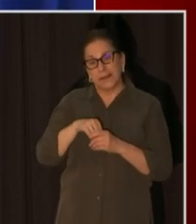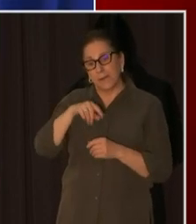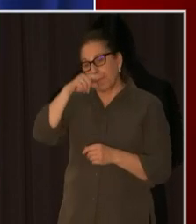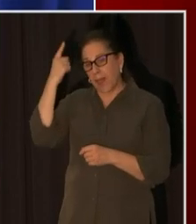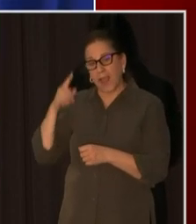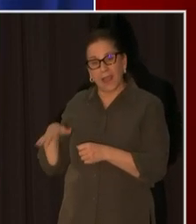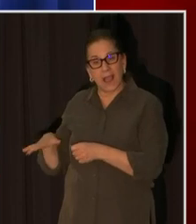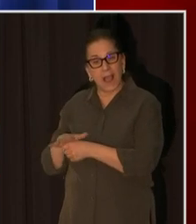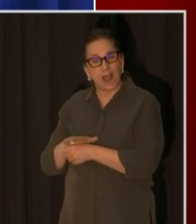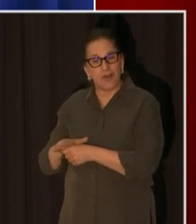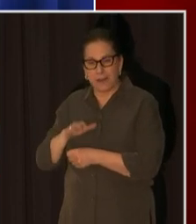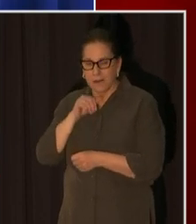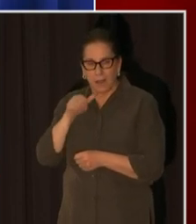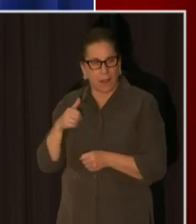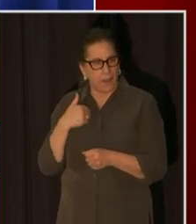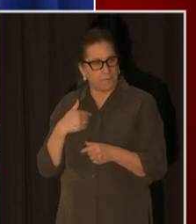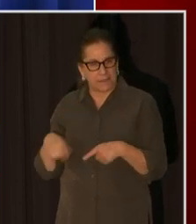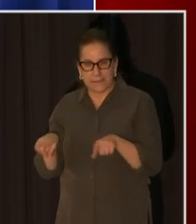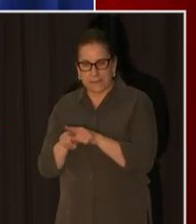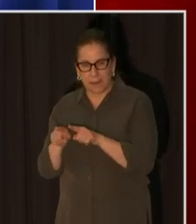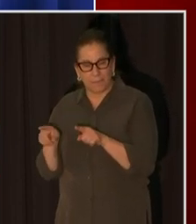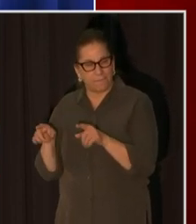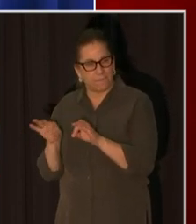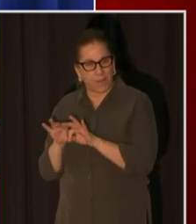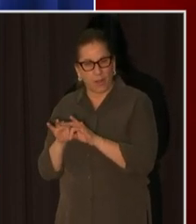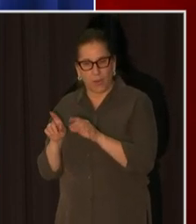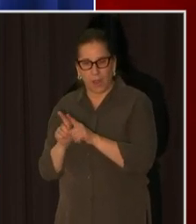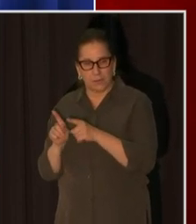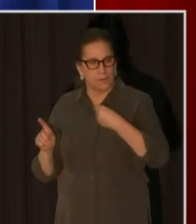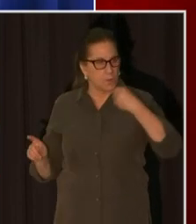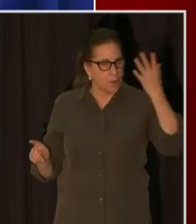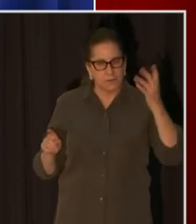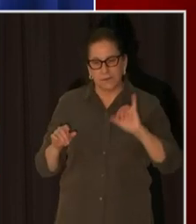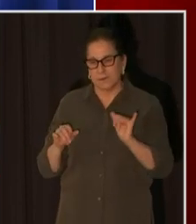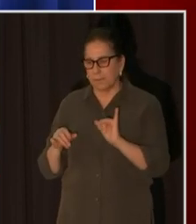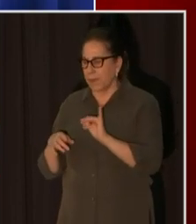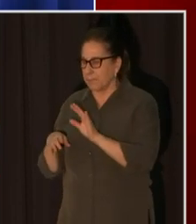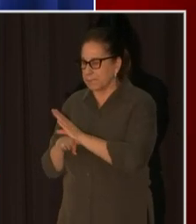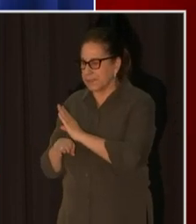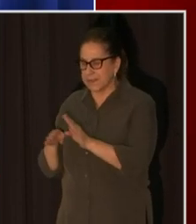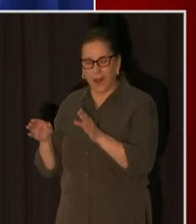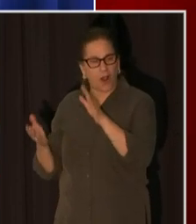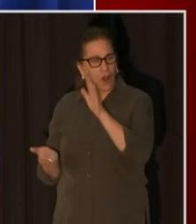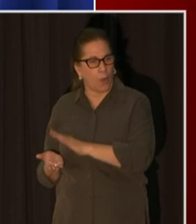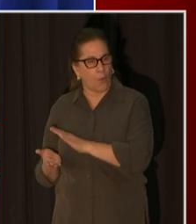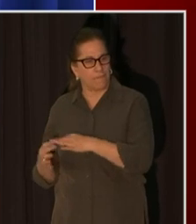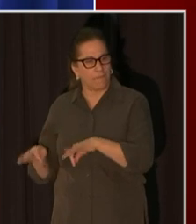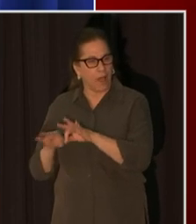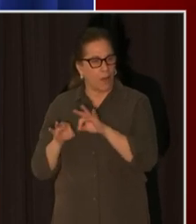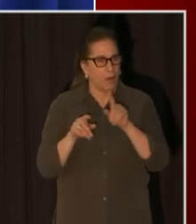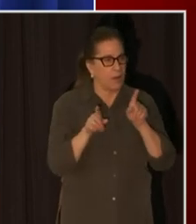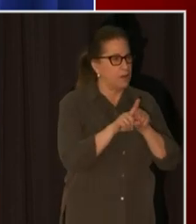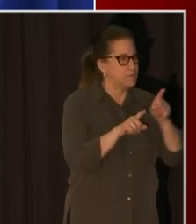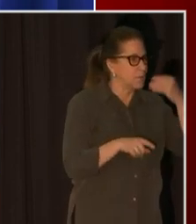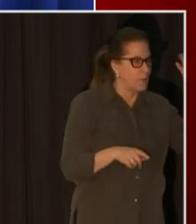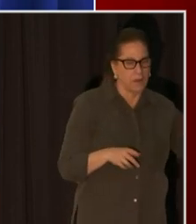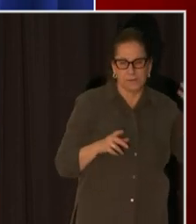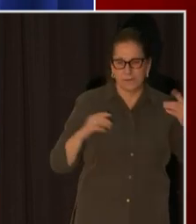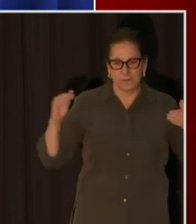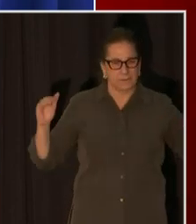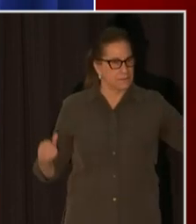me a couple weeks ago and saying, hey, Director, what are you going to do to make sure that on the next